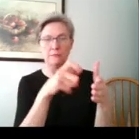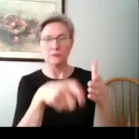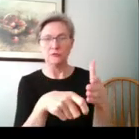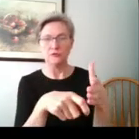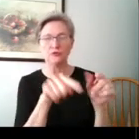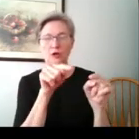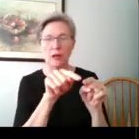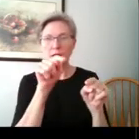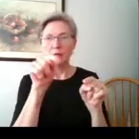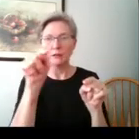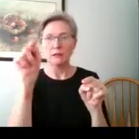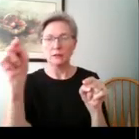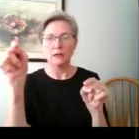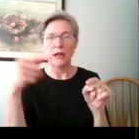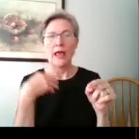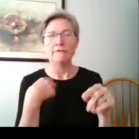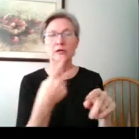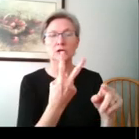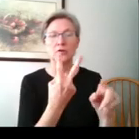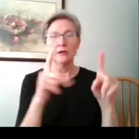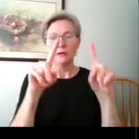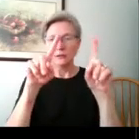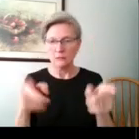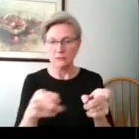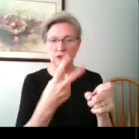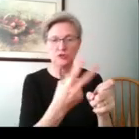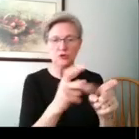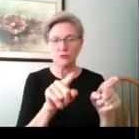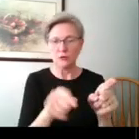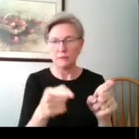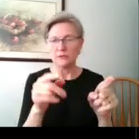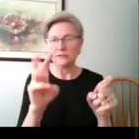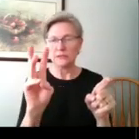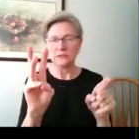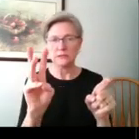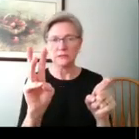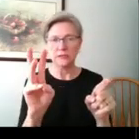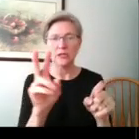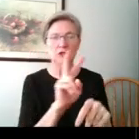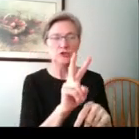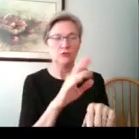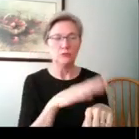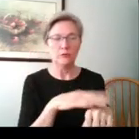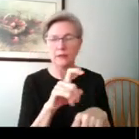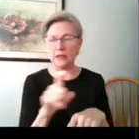plotting. So I have 2, 6, so I'll go 2 on my x and 6 on my y.